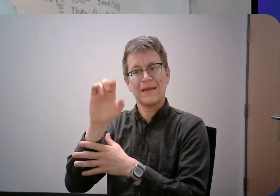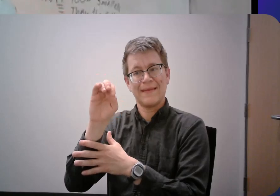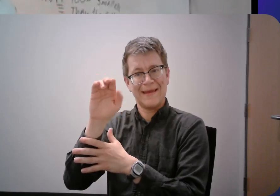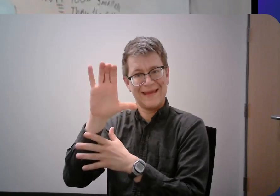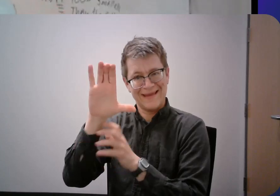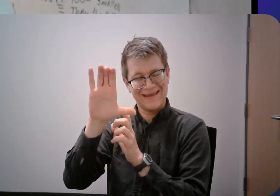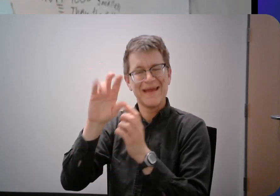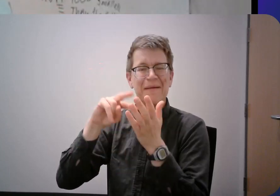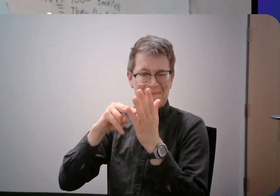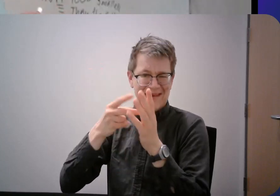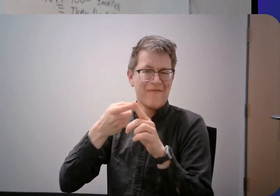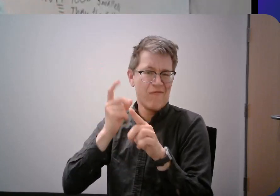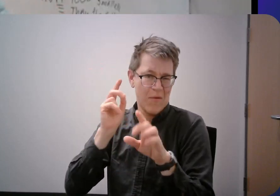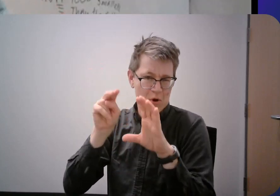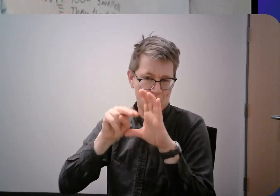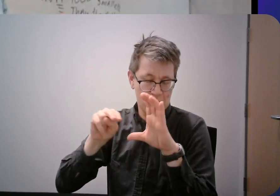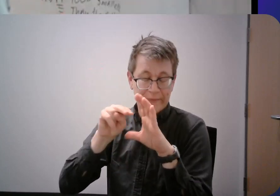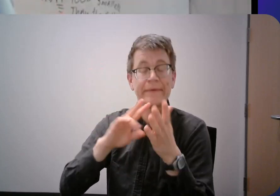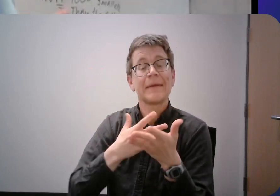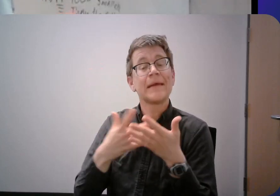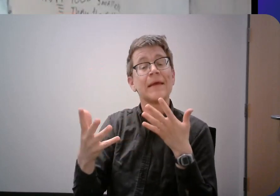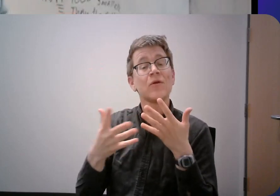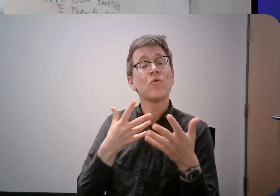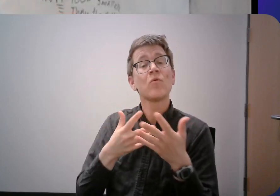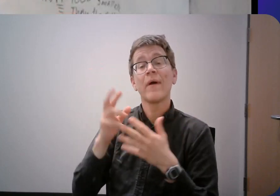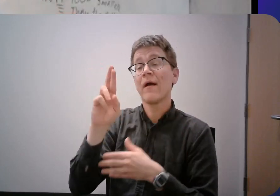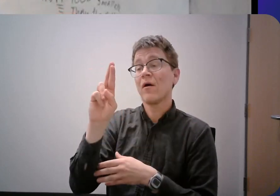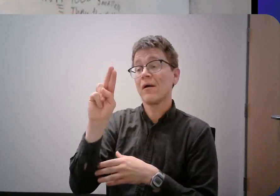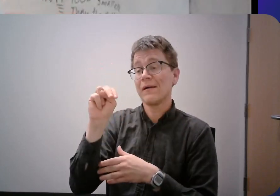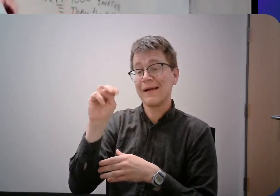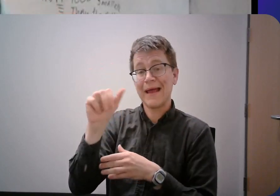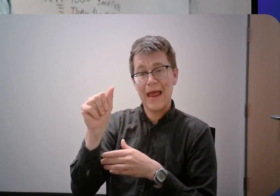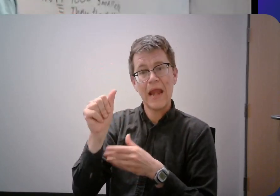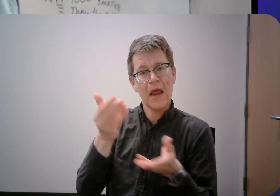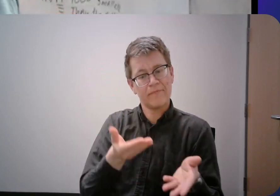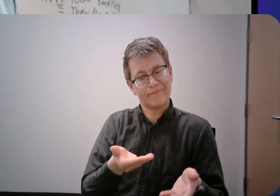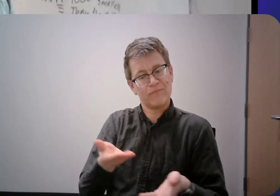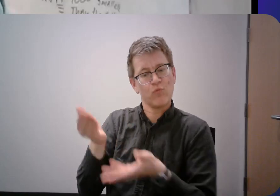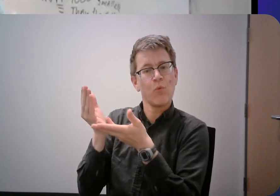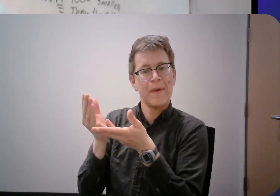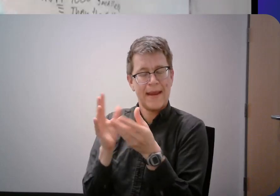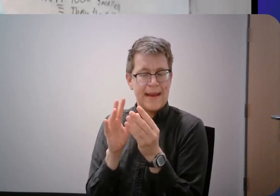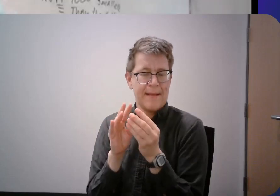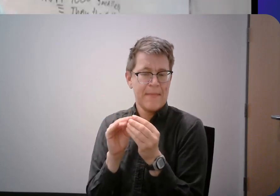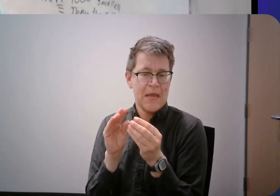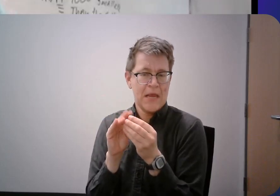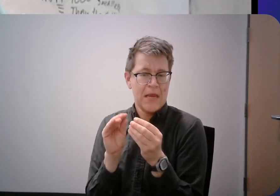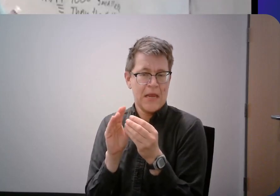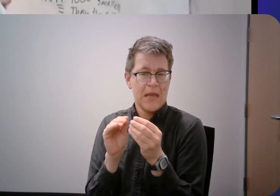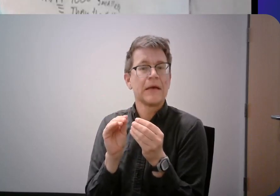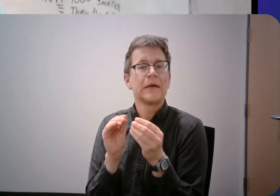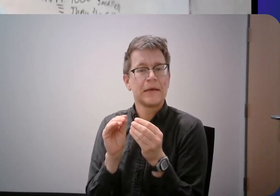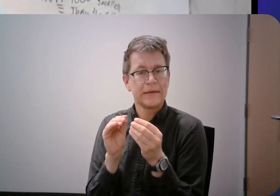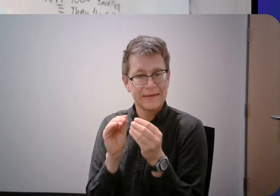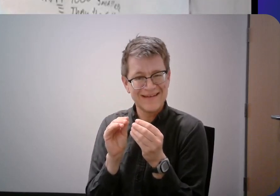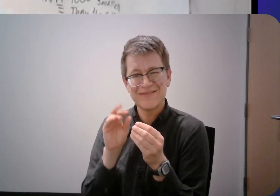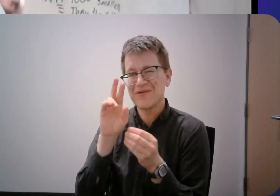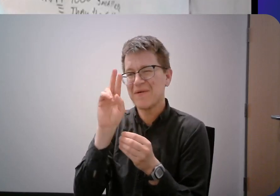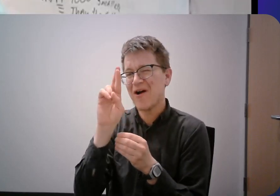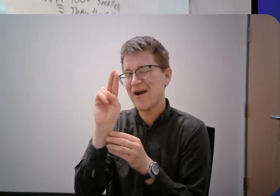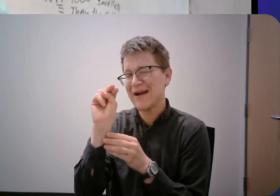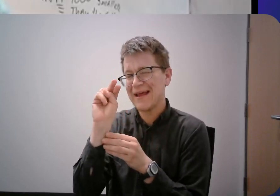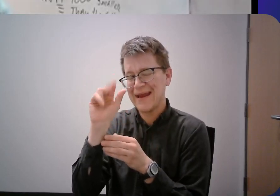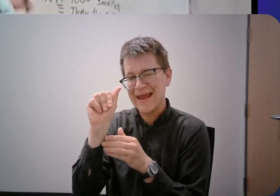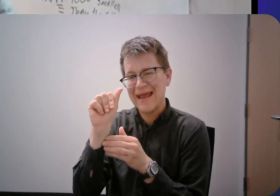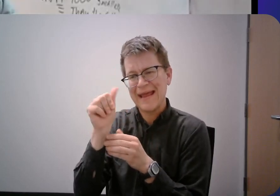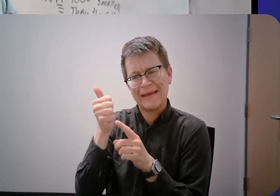the cell? Well, because cell, and this is what we're talking about, kind of like 2 eggs sunny side up,